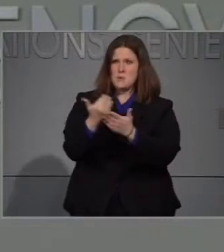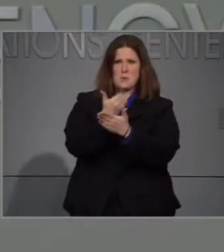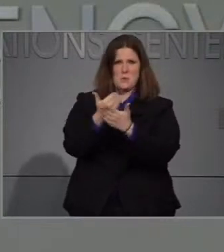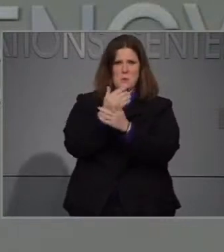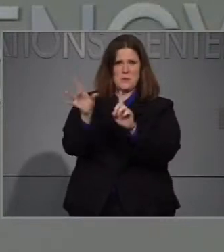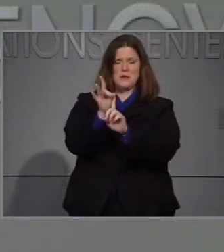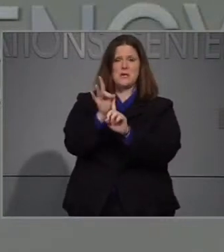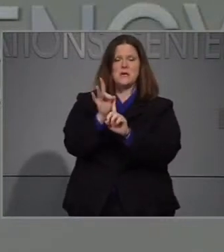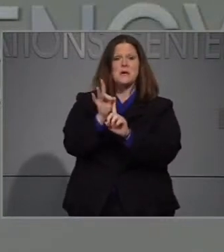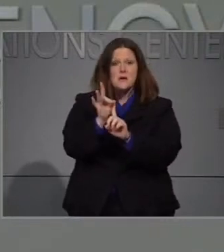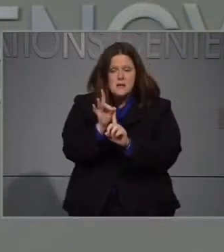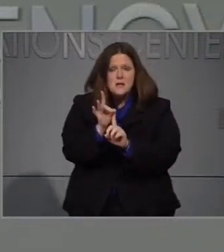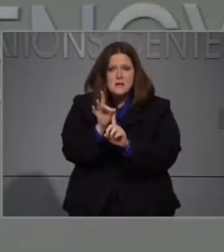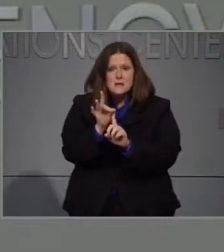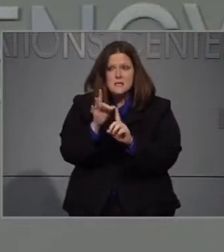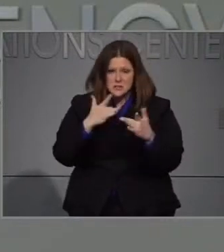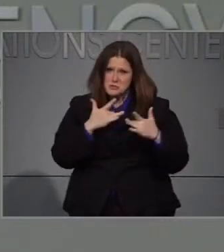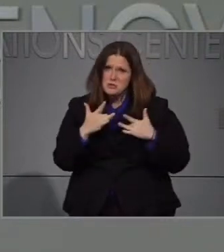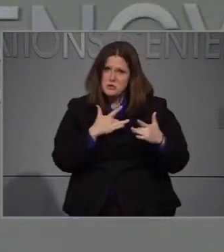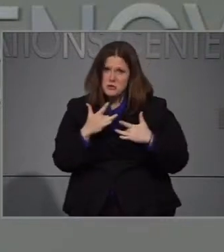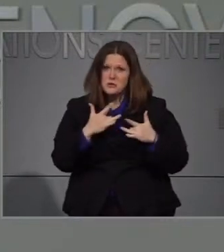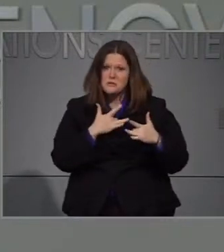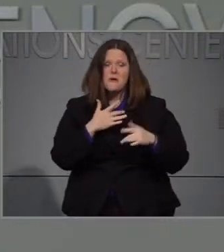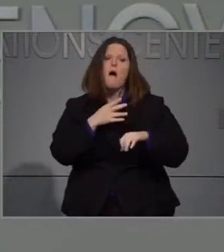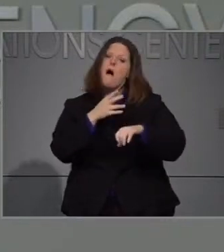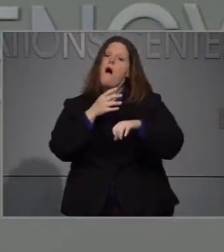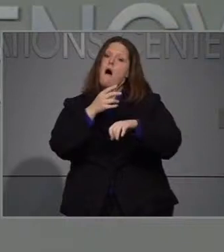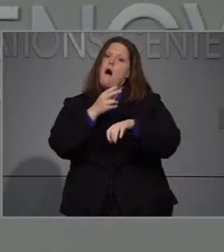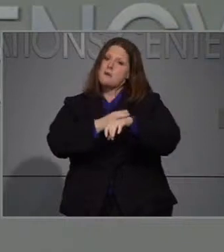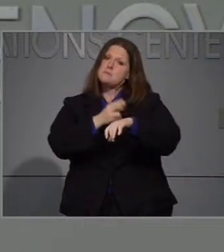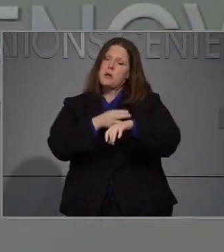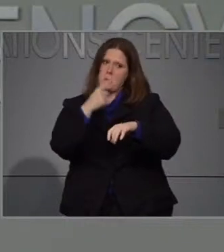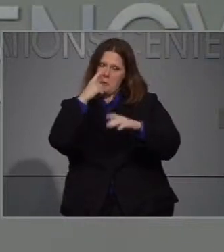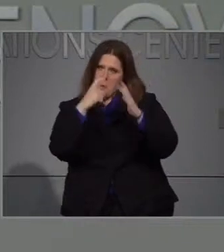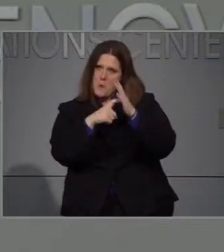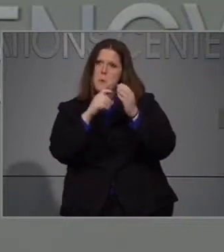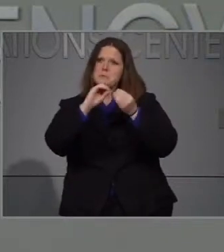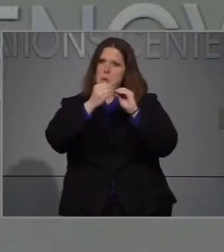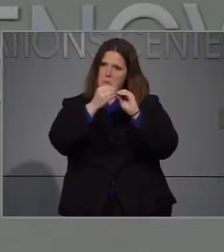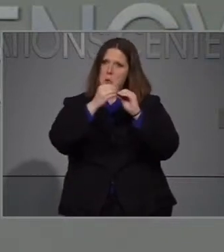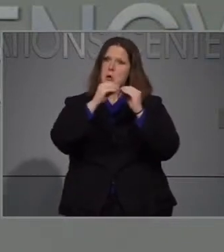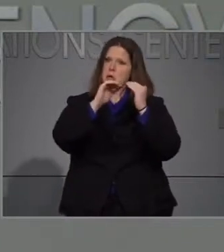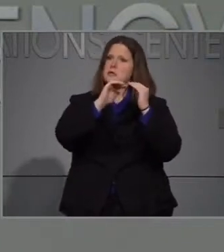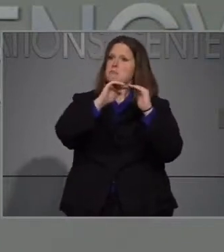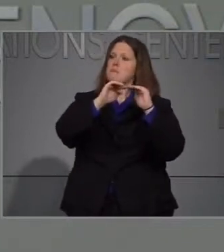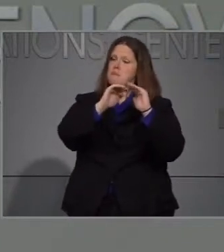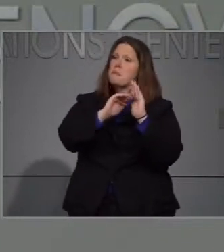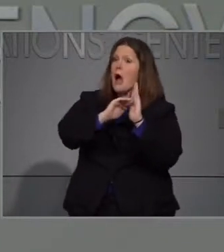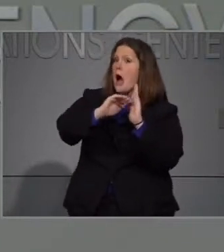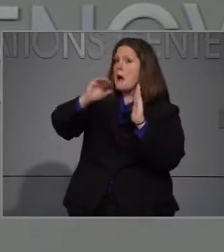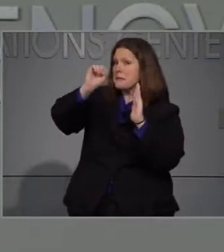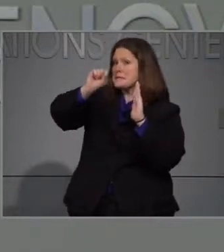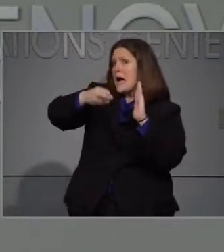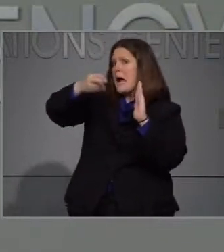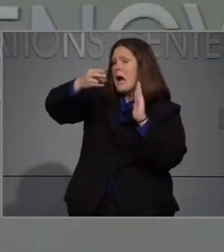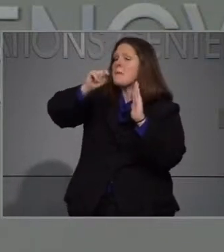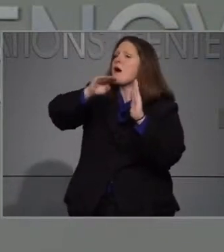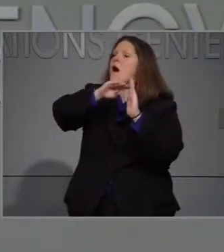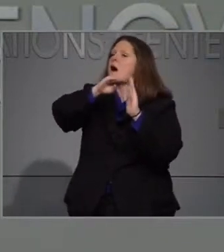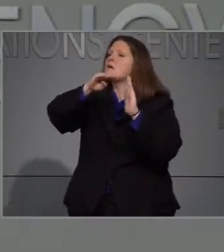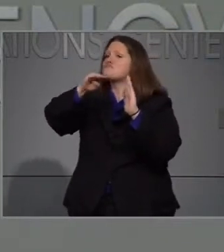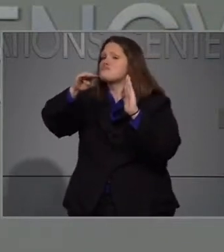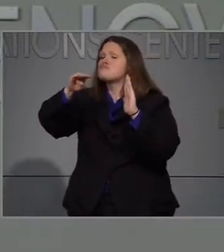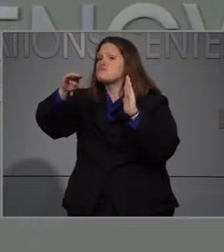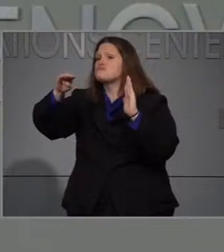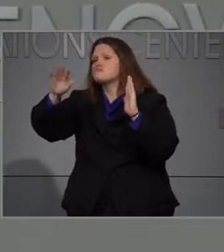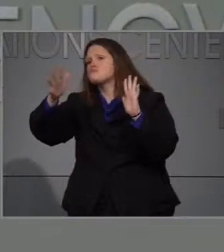We're seeing an increase in hospitalizations. It was good to see that was starting to level, and we have hospital capacity. So we are